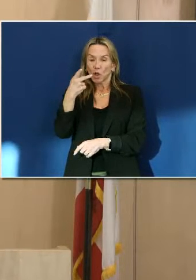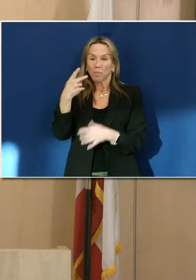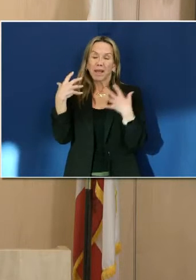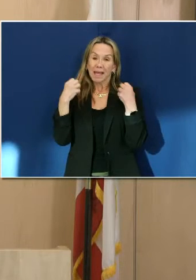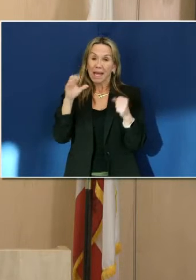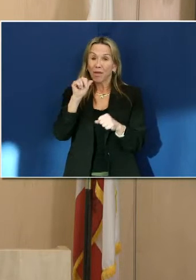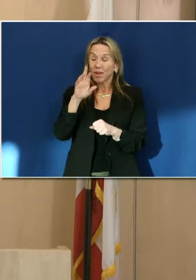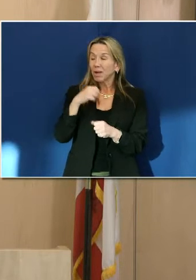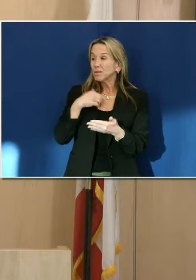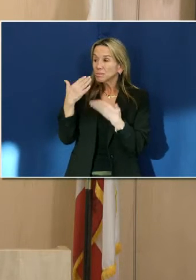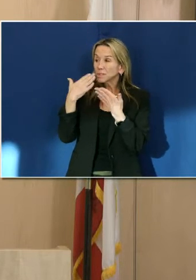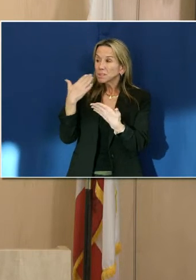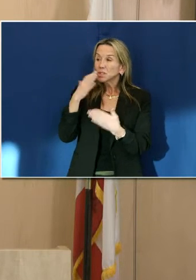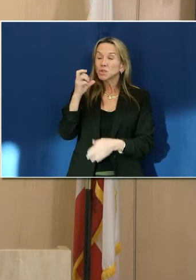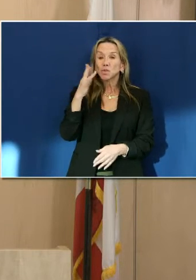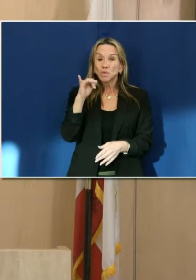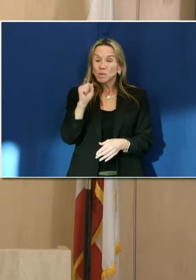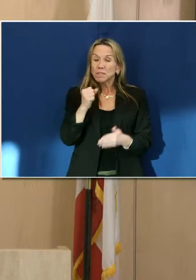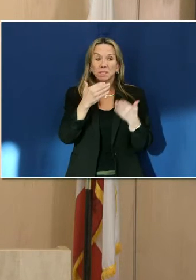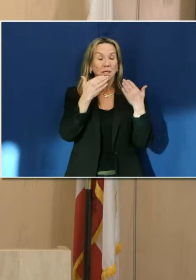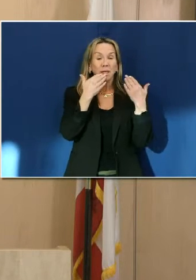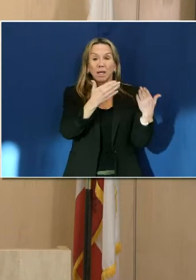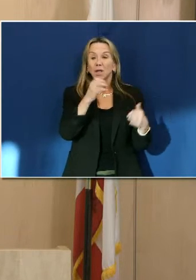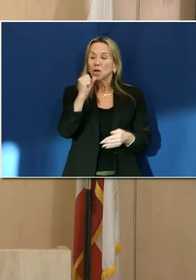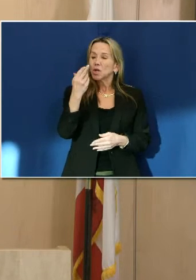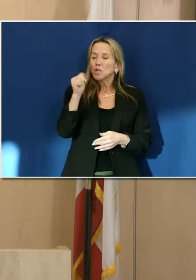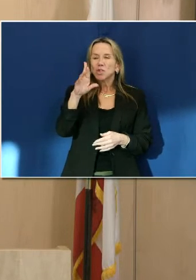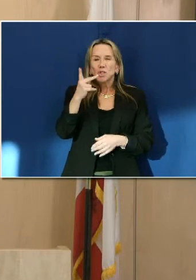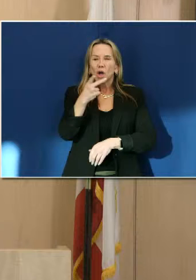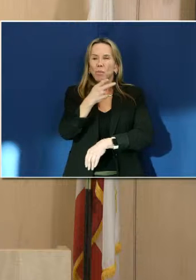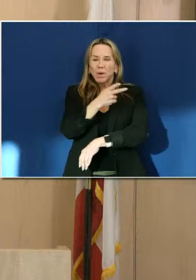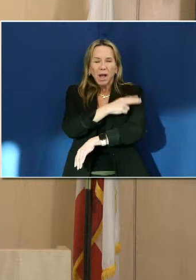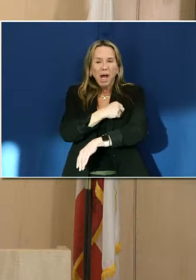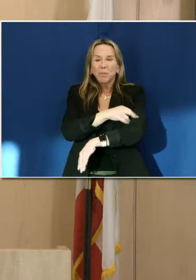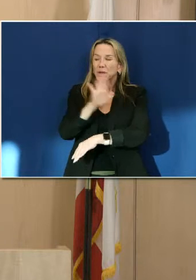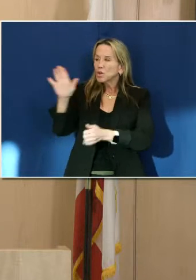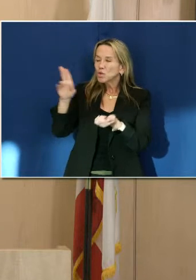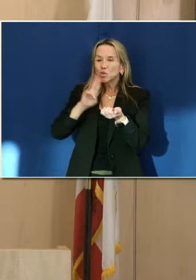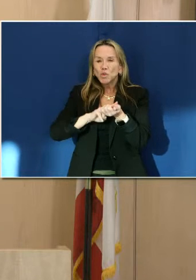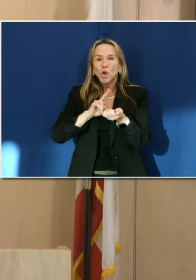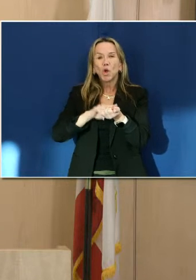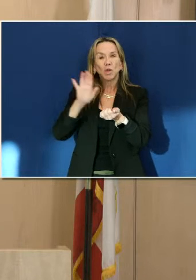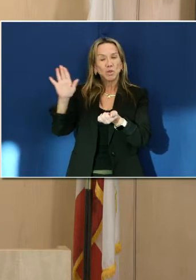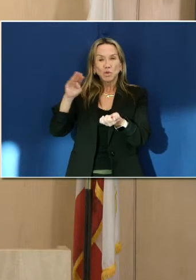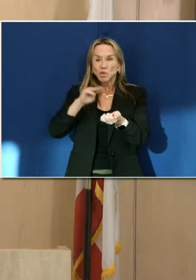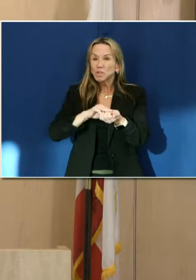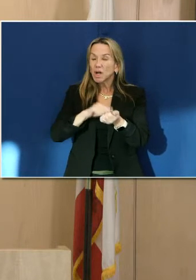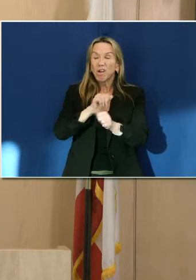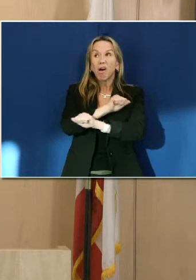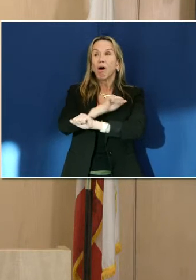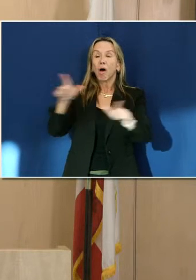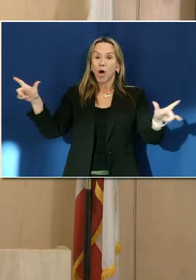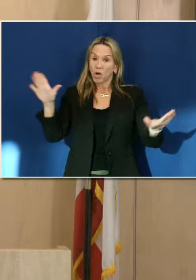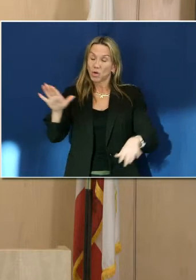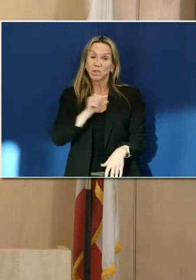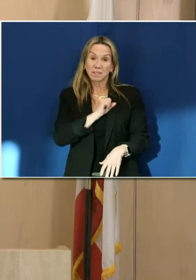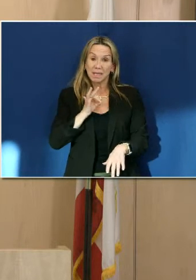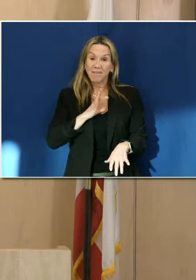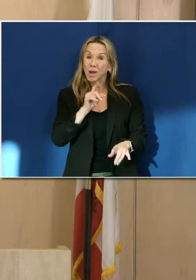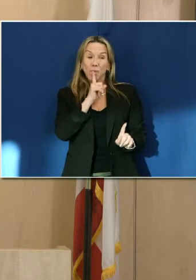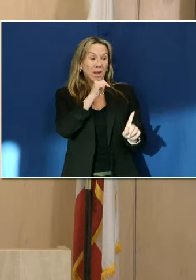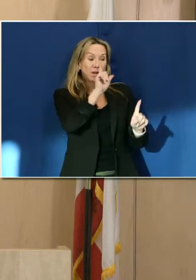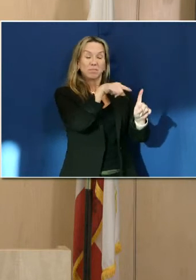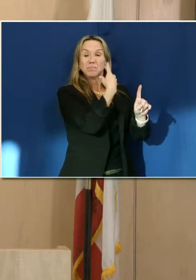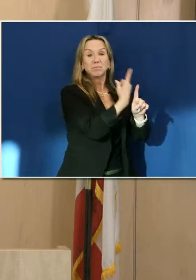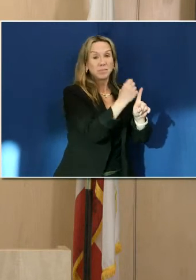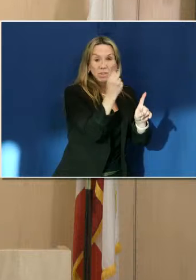want to thank you, Sharp Hospital, your nursing staff, your doctors, all your staff, and really the staff of all the